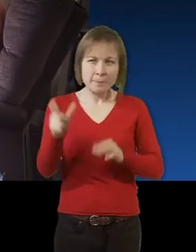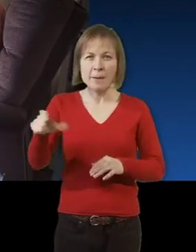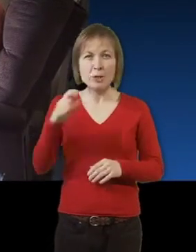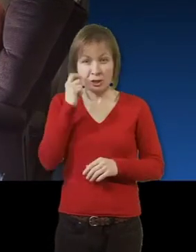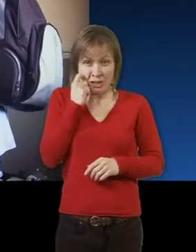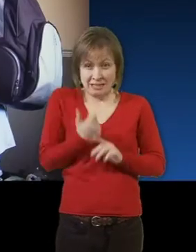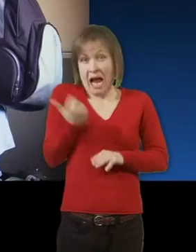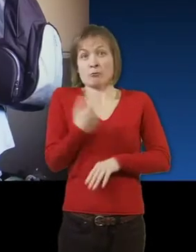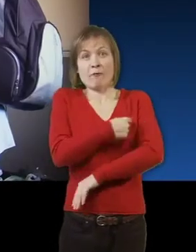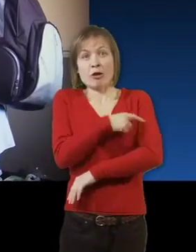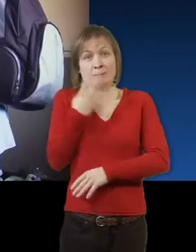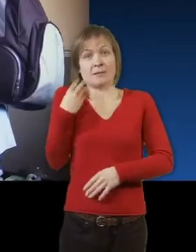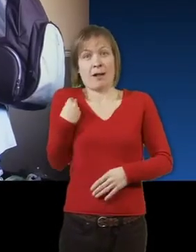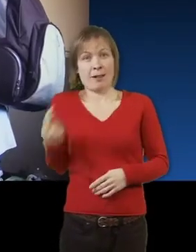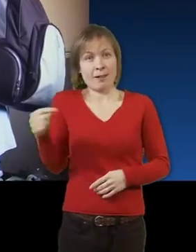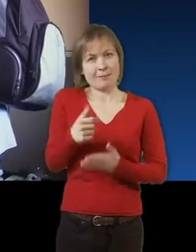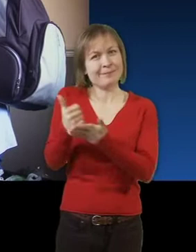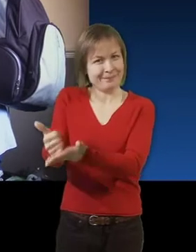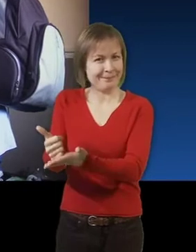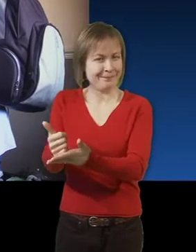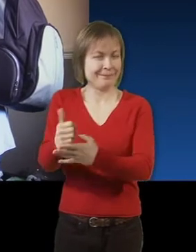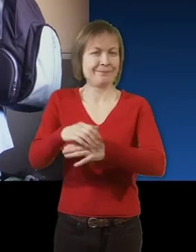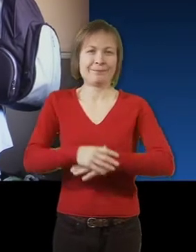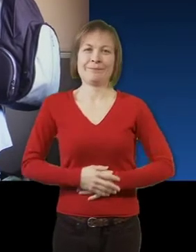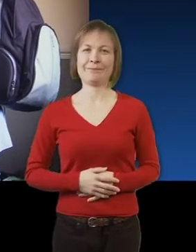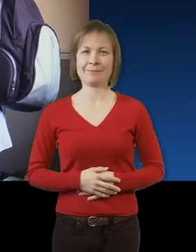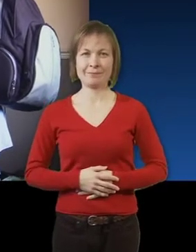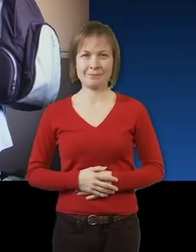For example, people who've recently left hospital.